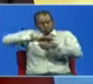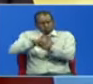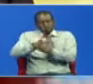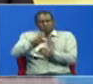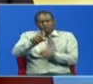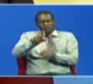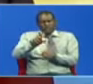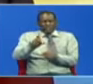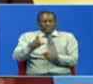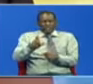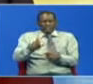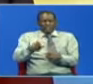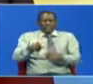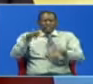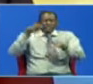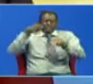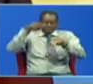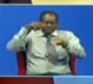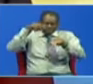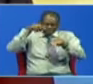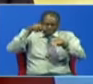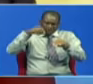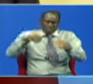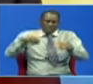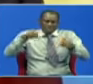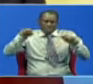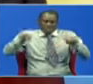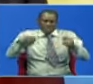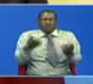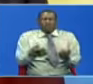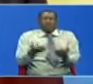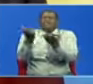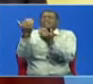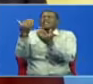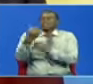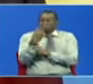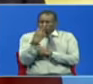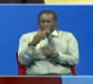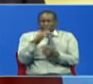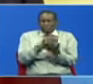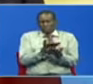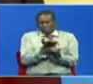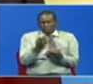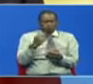that finally will kill the person. So we will expect to see some of these